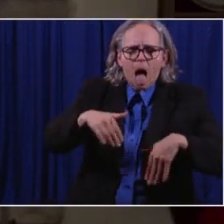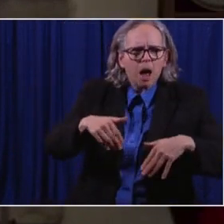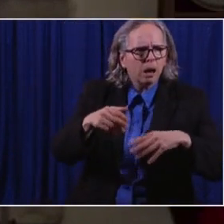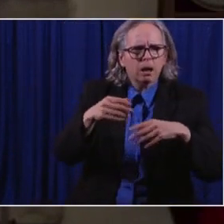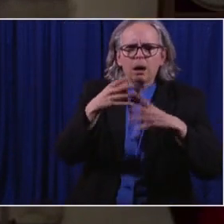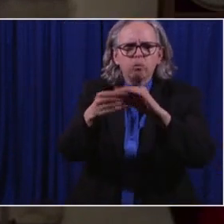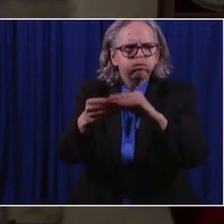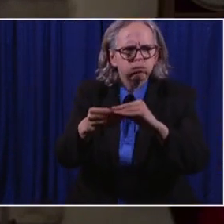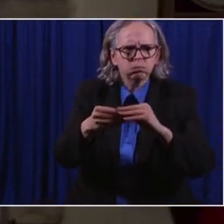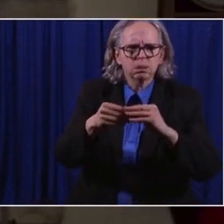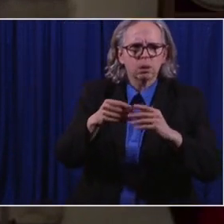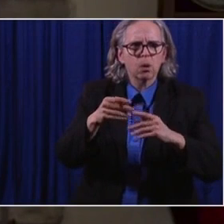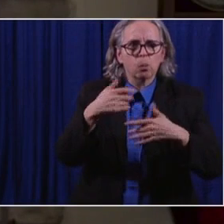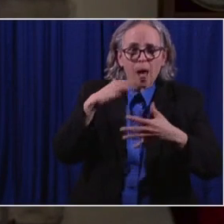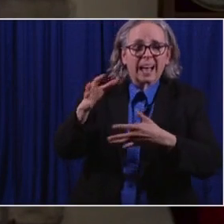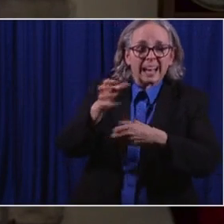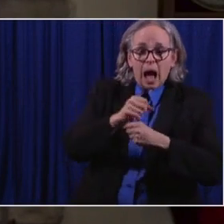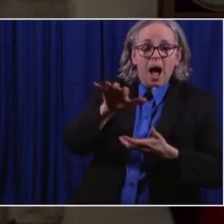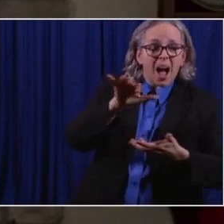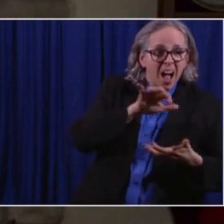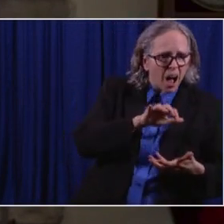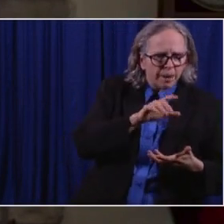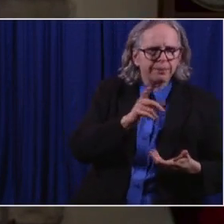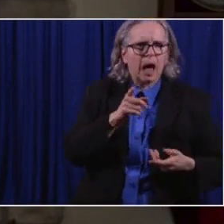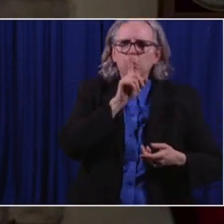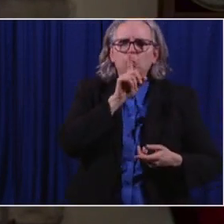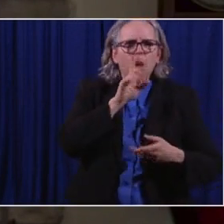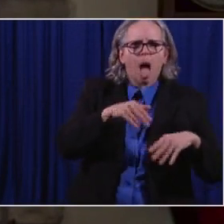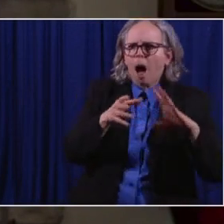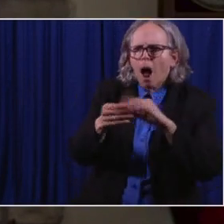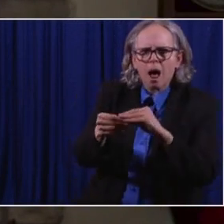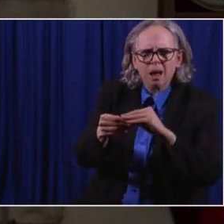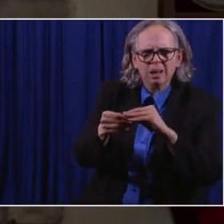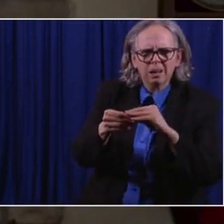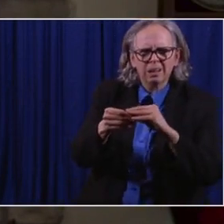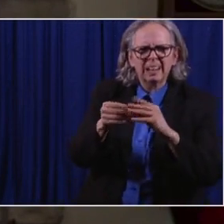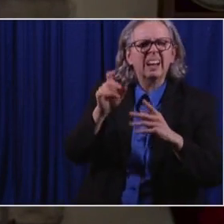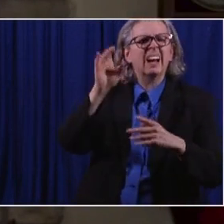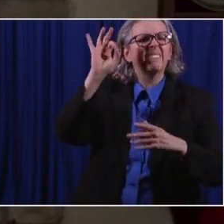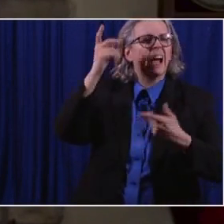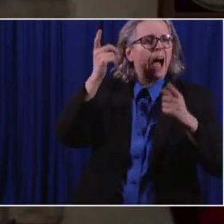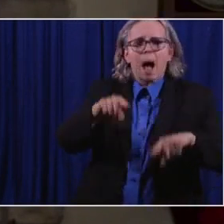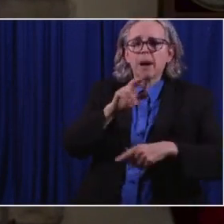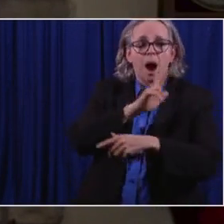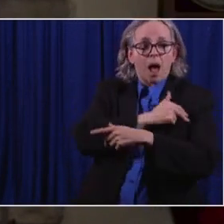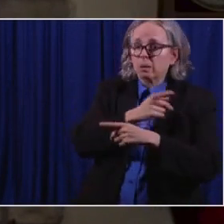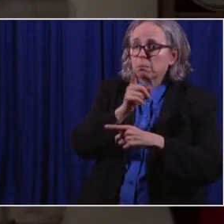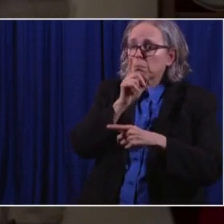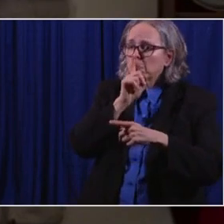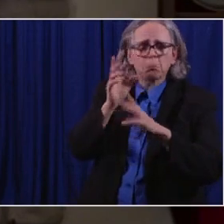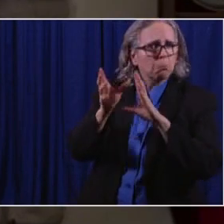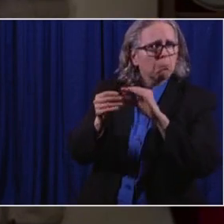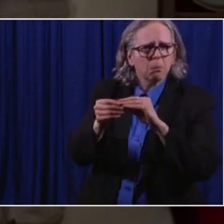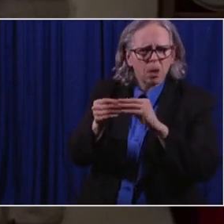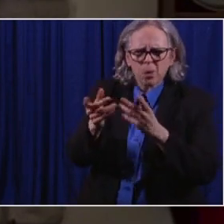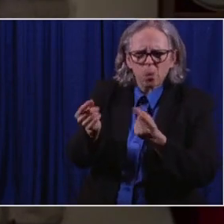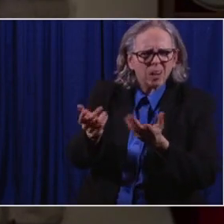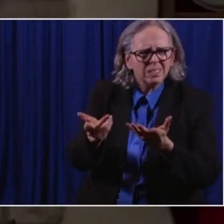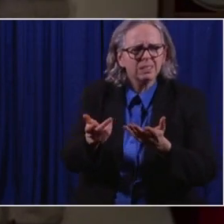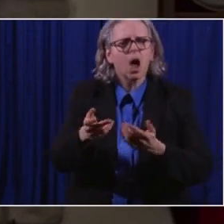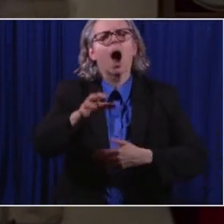getting them, if they just have not said they've gotten them yet, if we're not hearing much from hospitals about their vaccine shipments. Well, I mean, we can pretty much